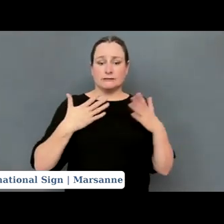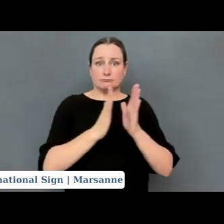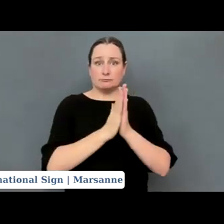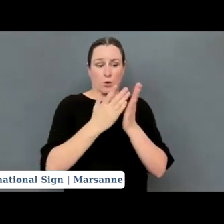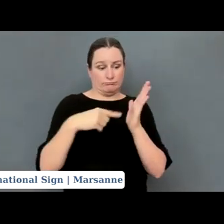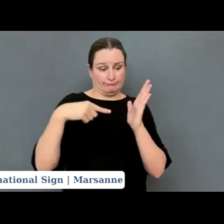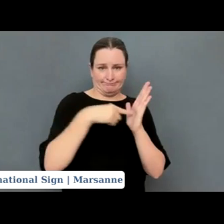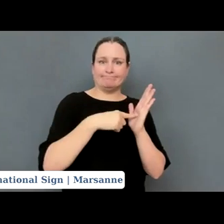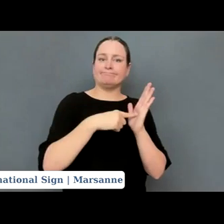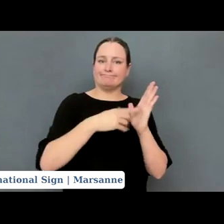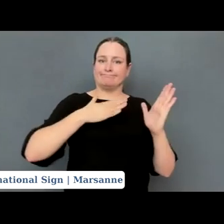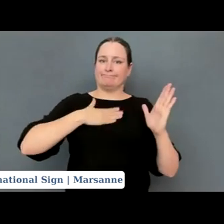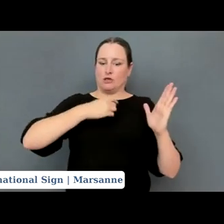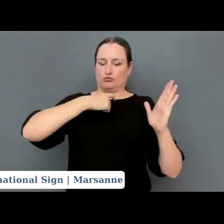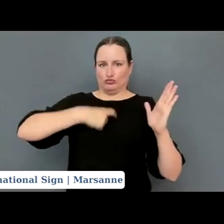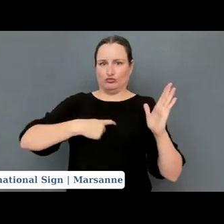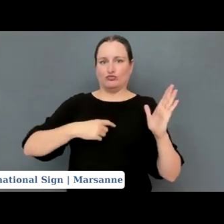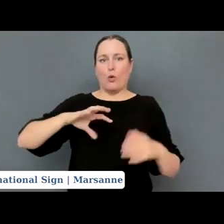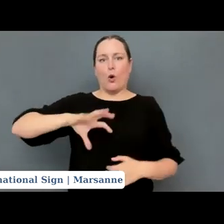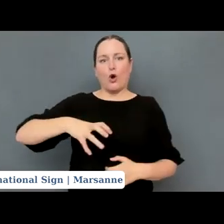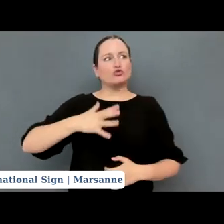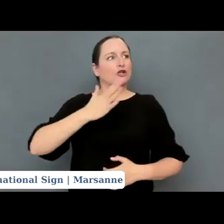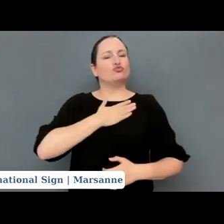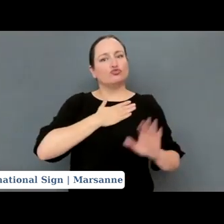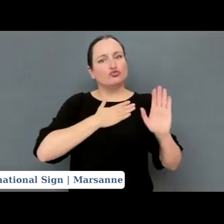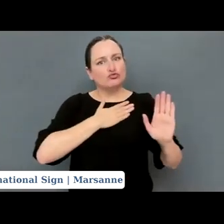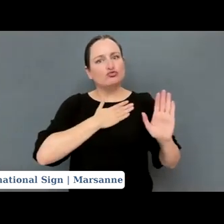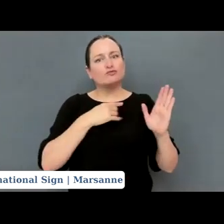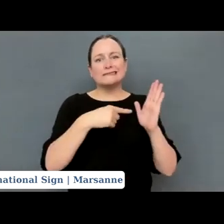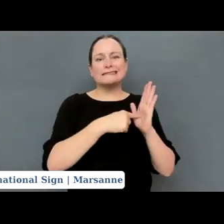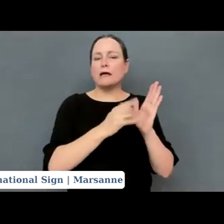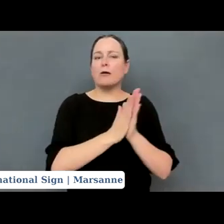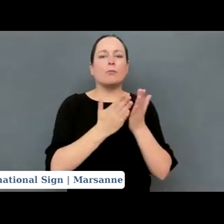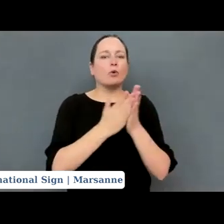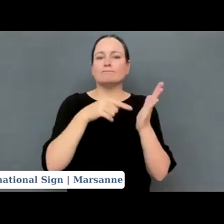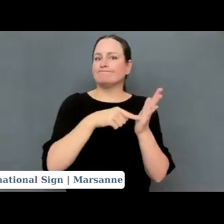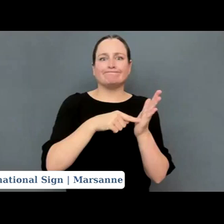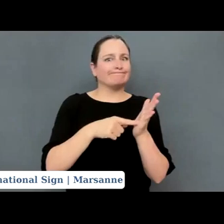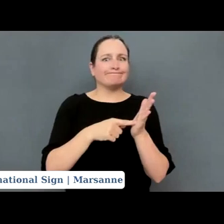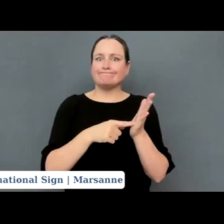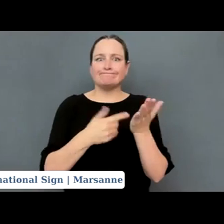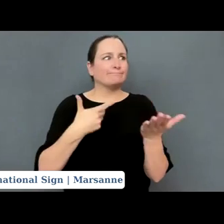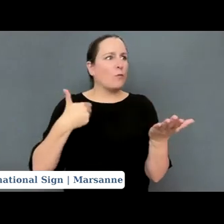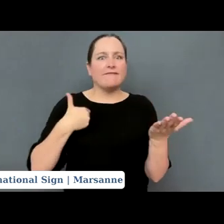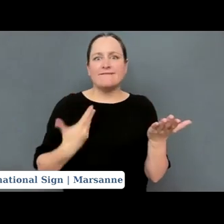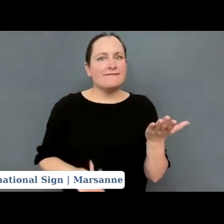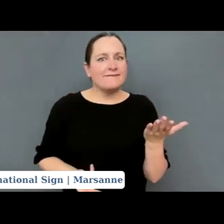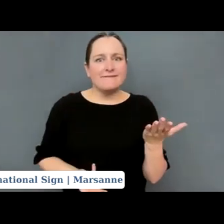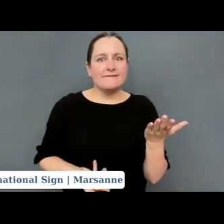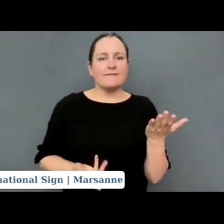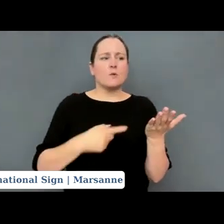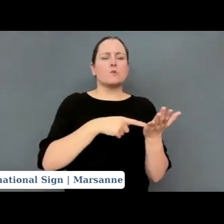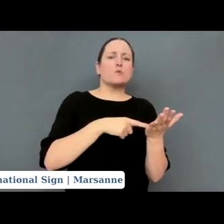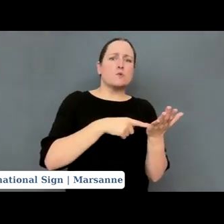There are some matters in which these same beneficiaries use the value of the